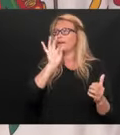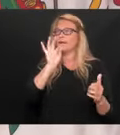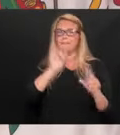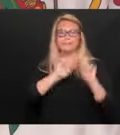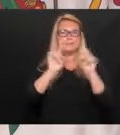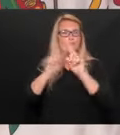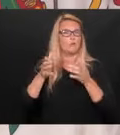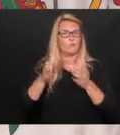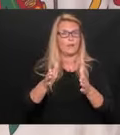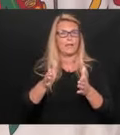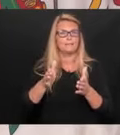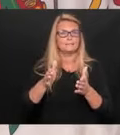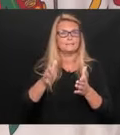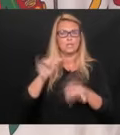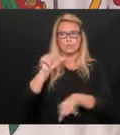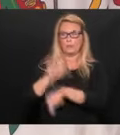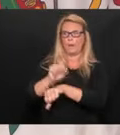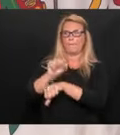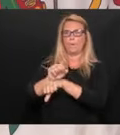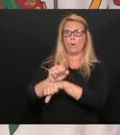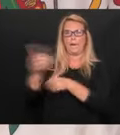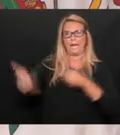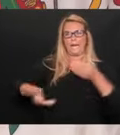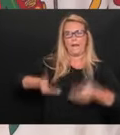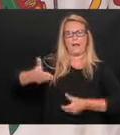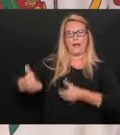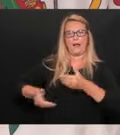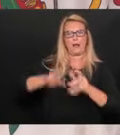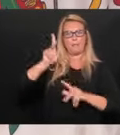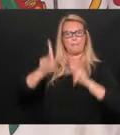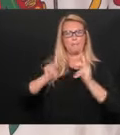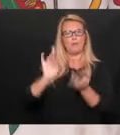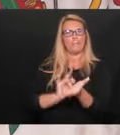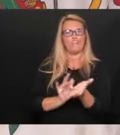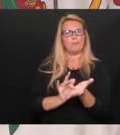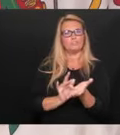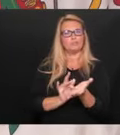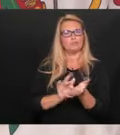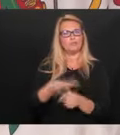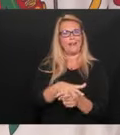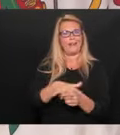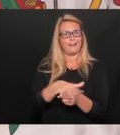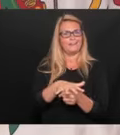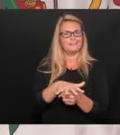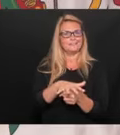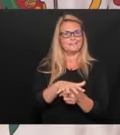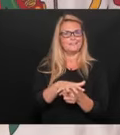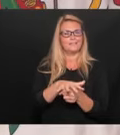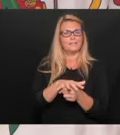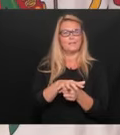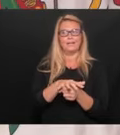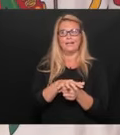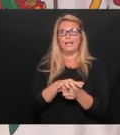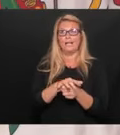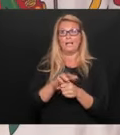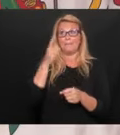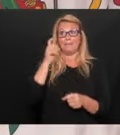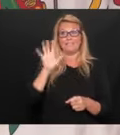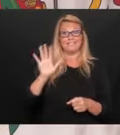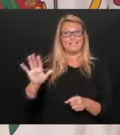to employ these great employees in the pharmaceutical areas on what they have done for